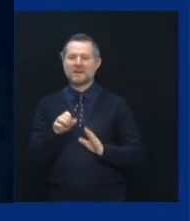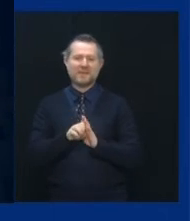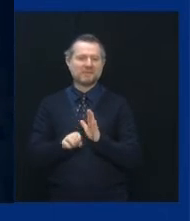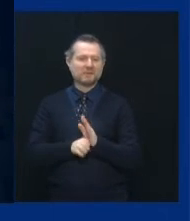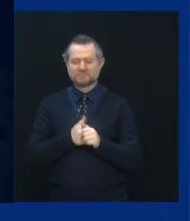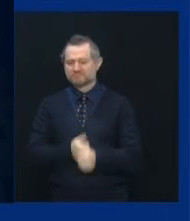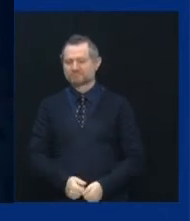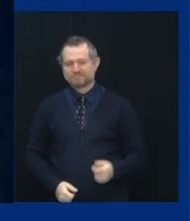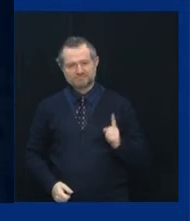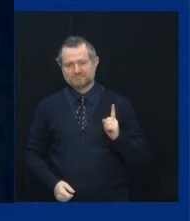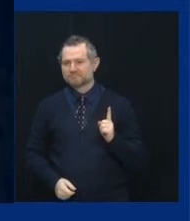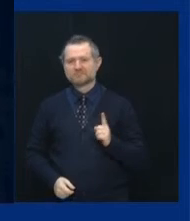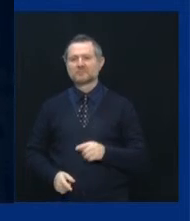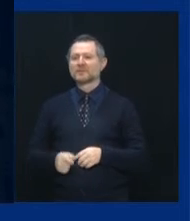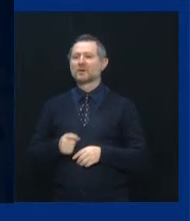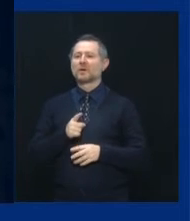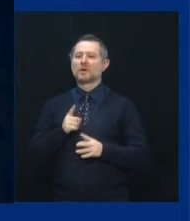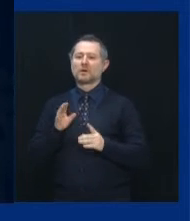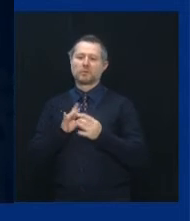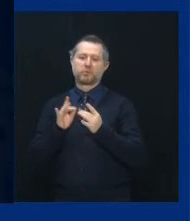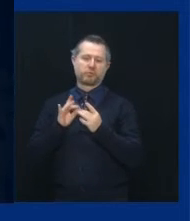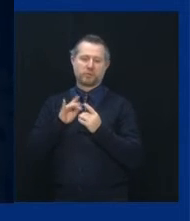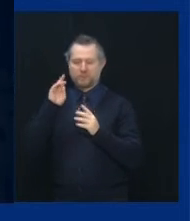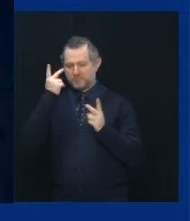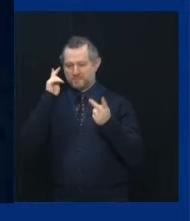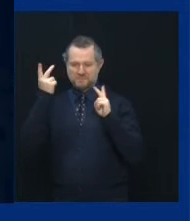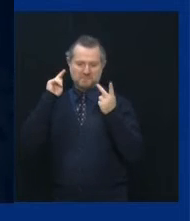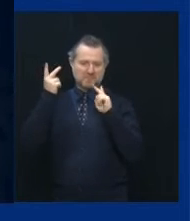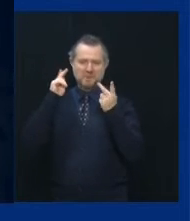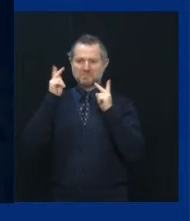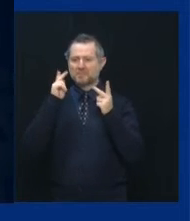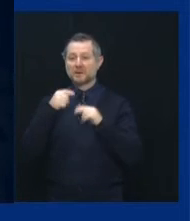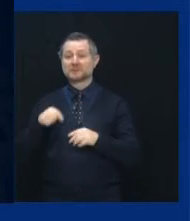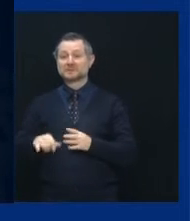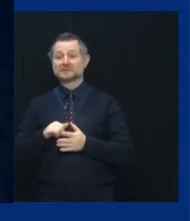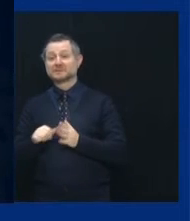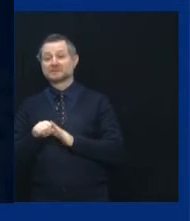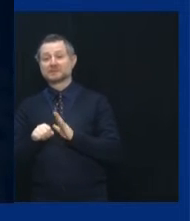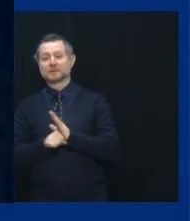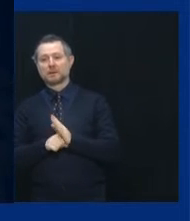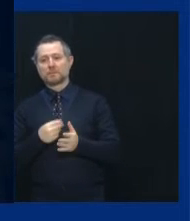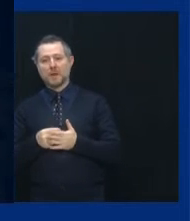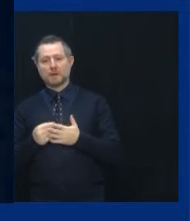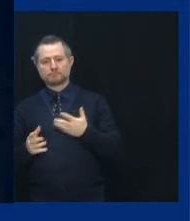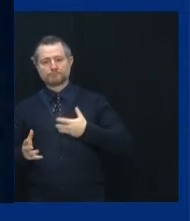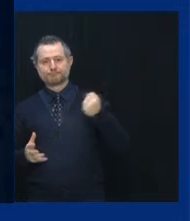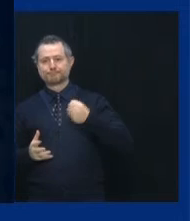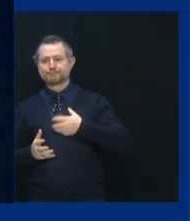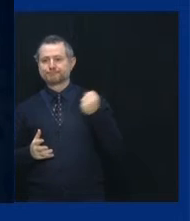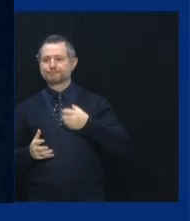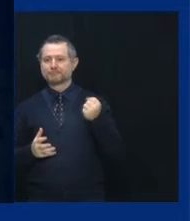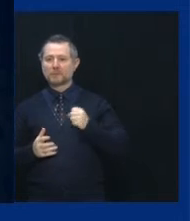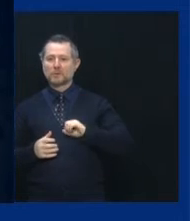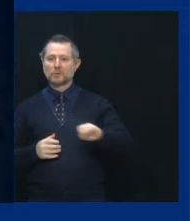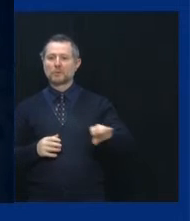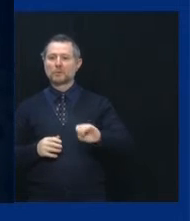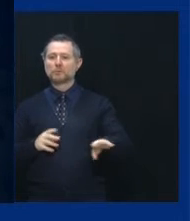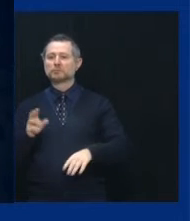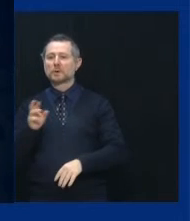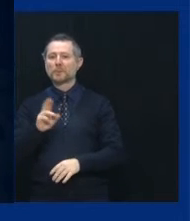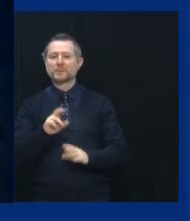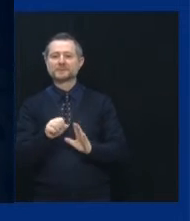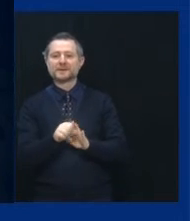been political. They have taken money out of this state and sent it to Republican states as a